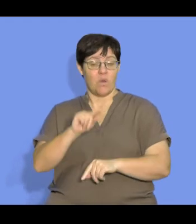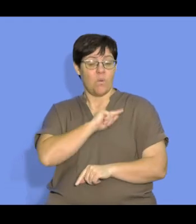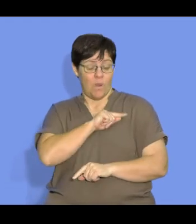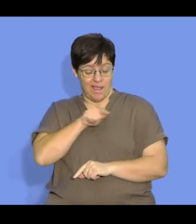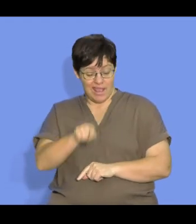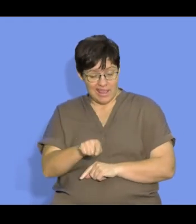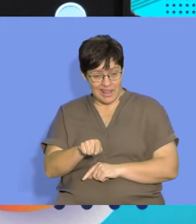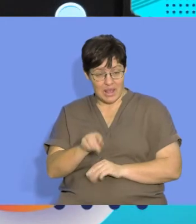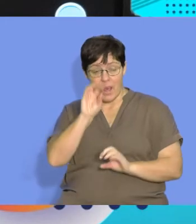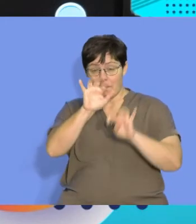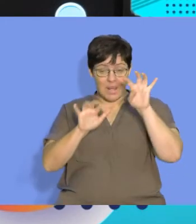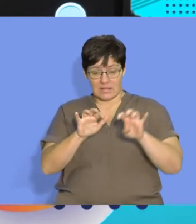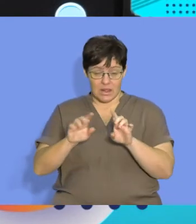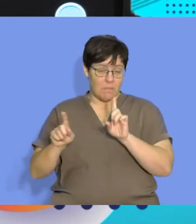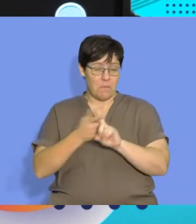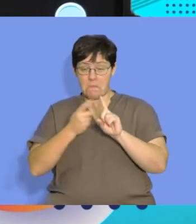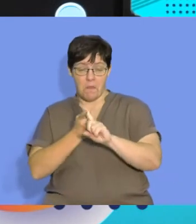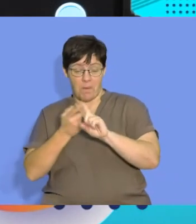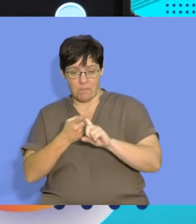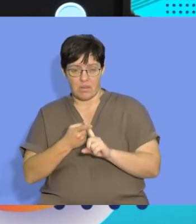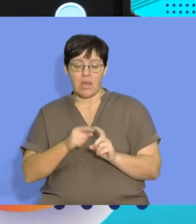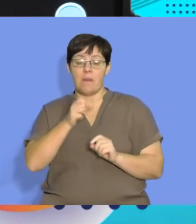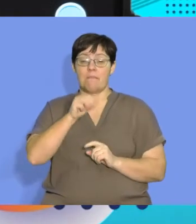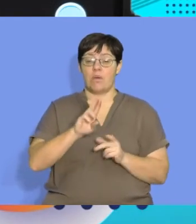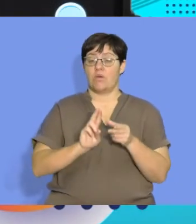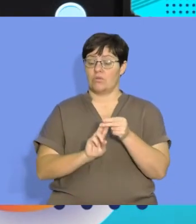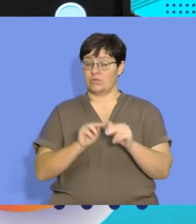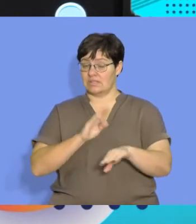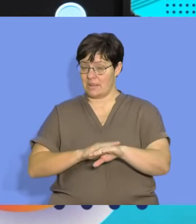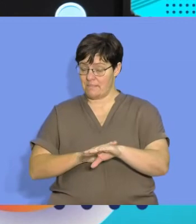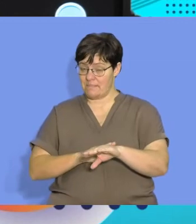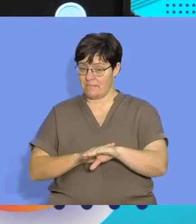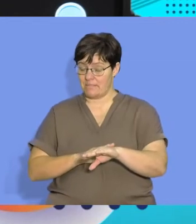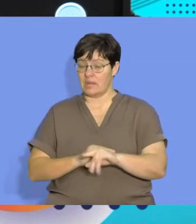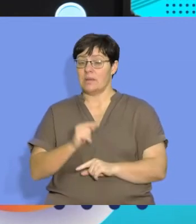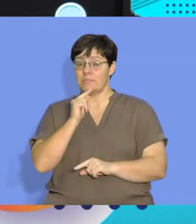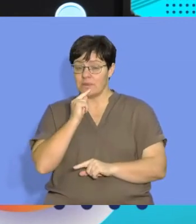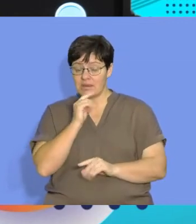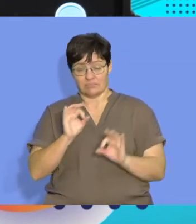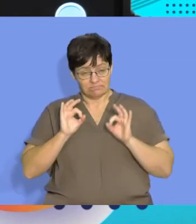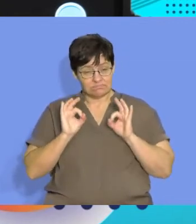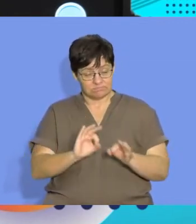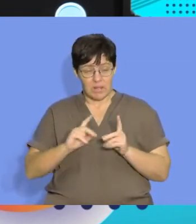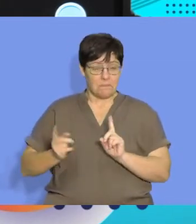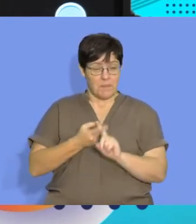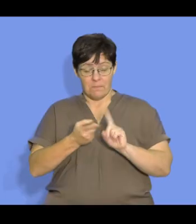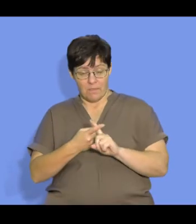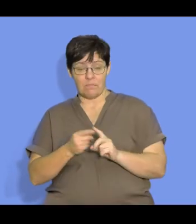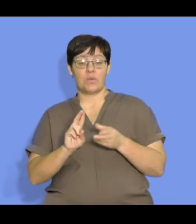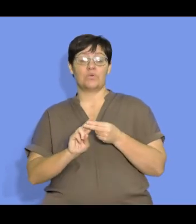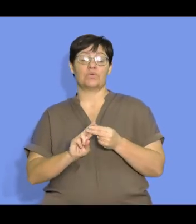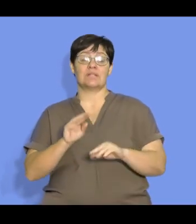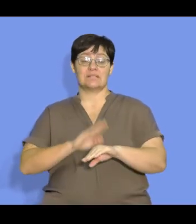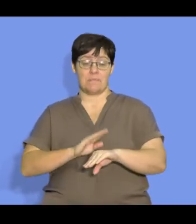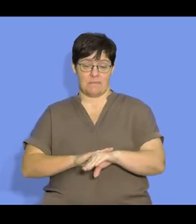that particle collisions is more per unit time, the likelihood of having effective collisions per unit